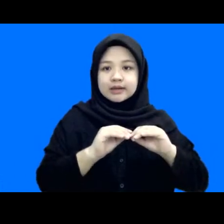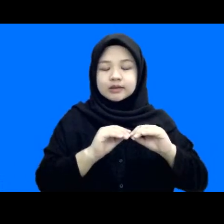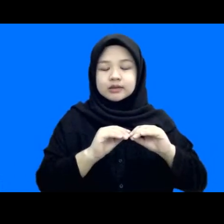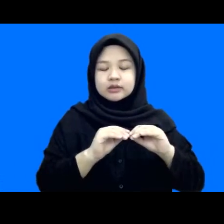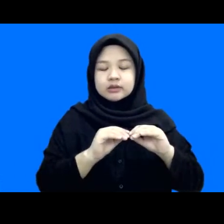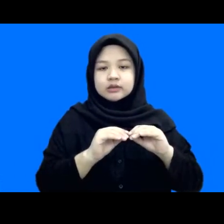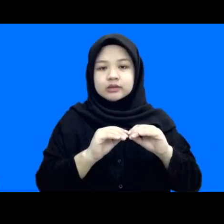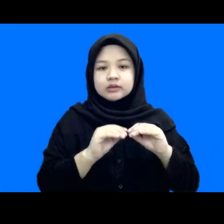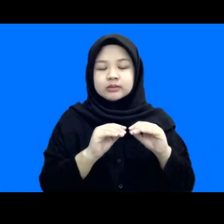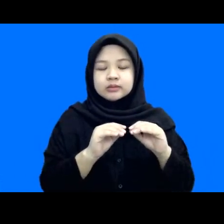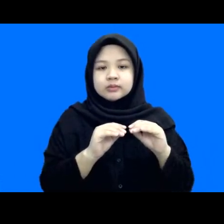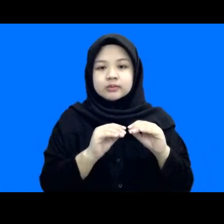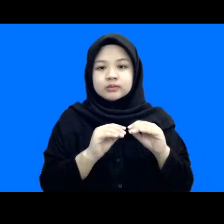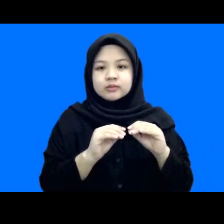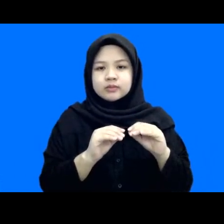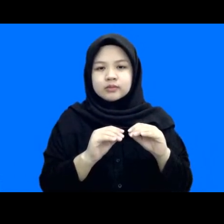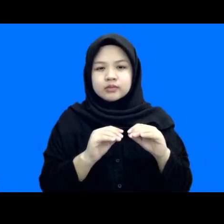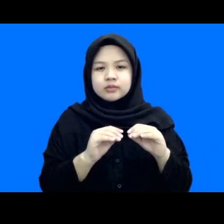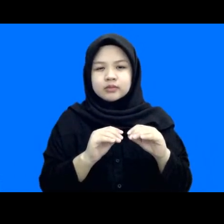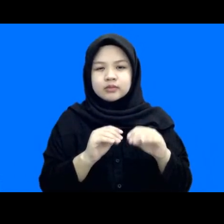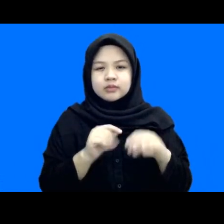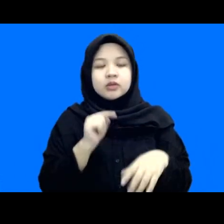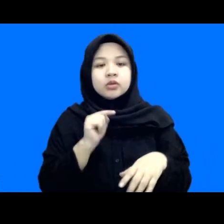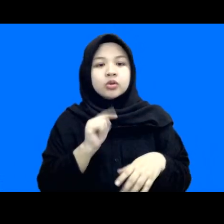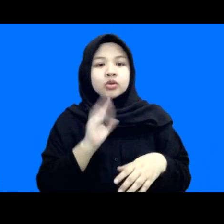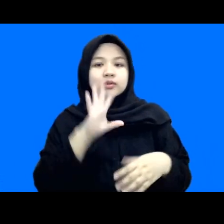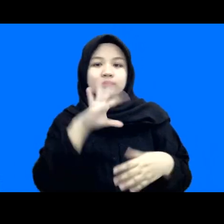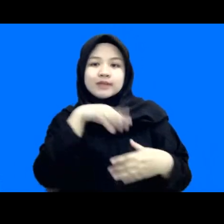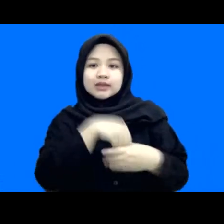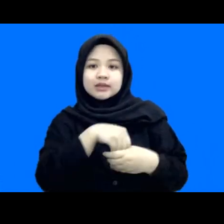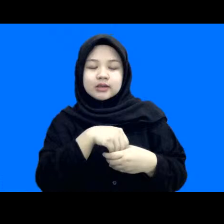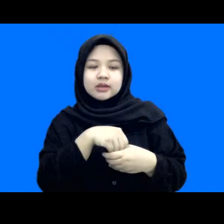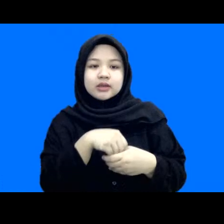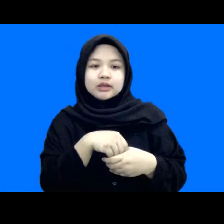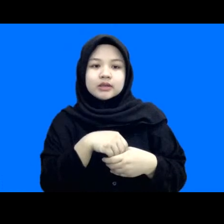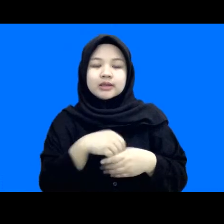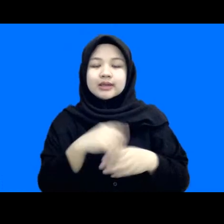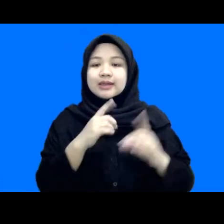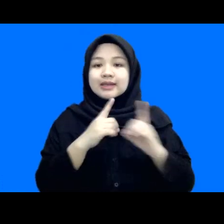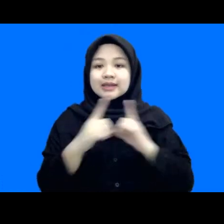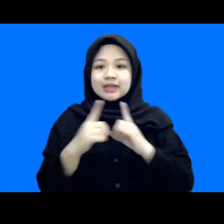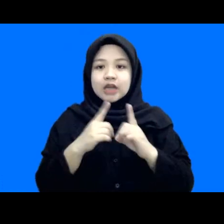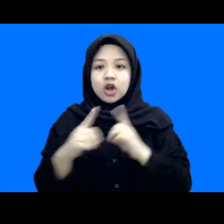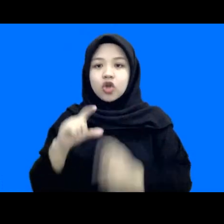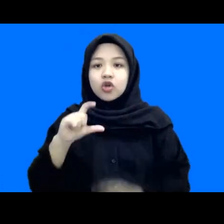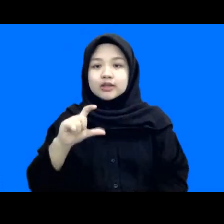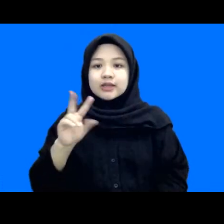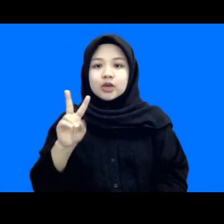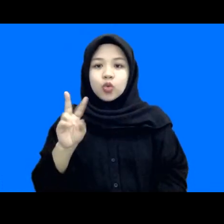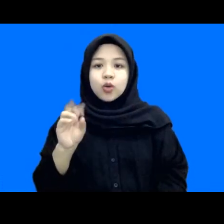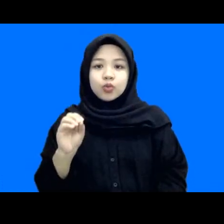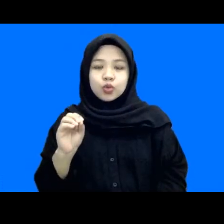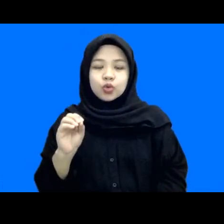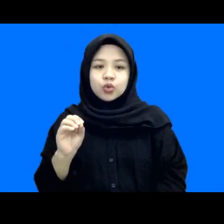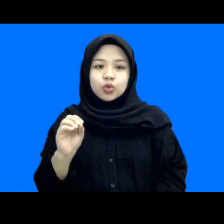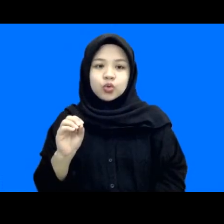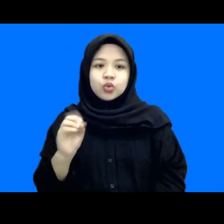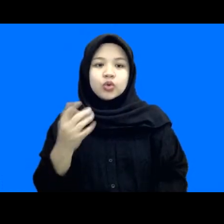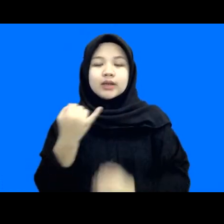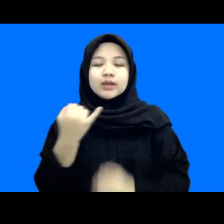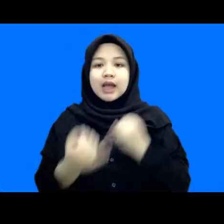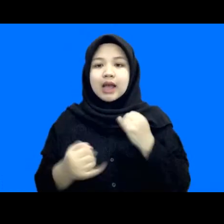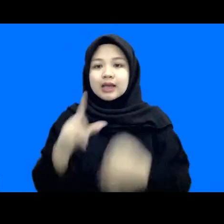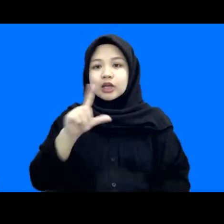part of C20 policy dialogues in the end of July in